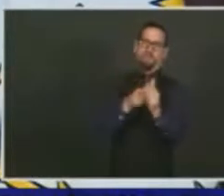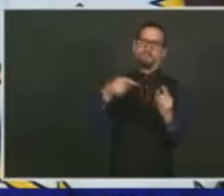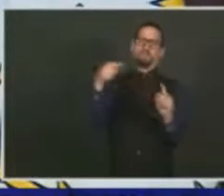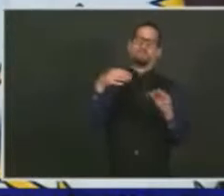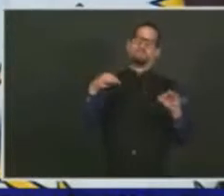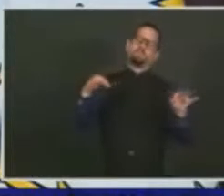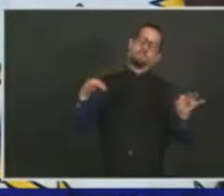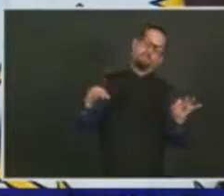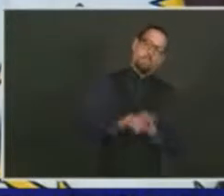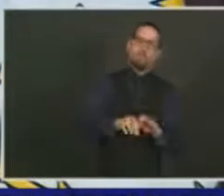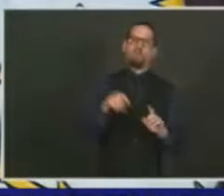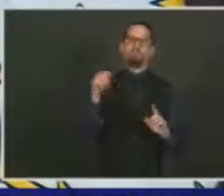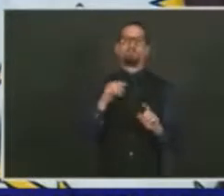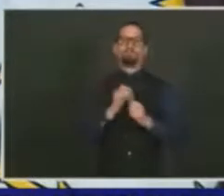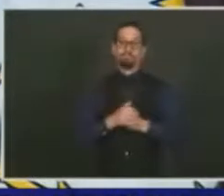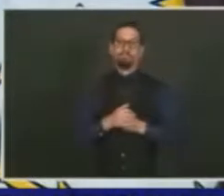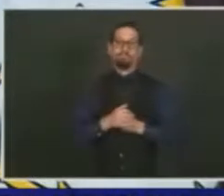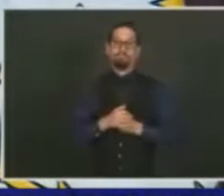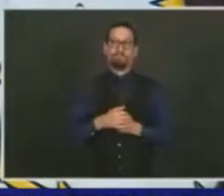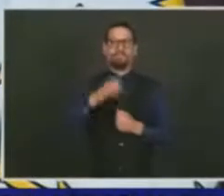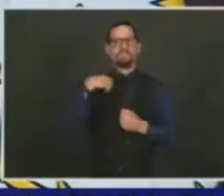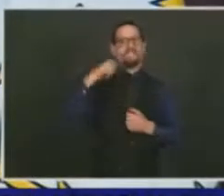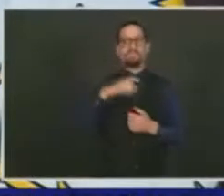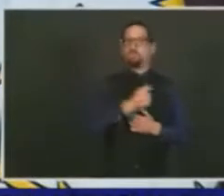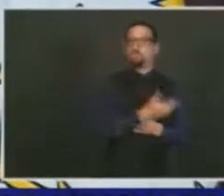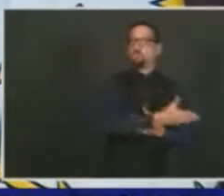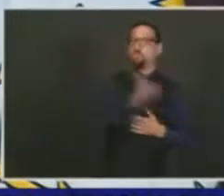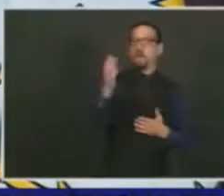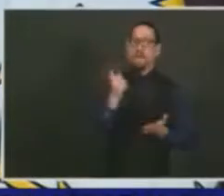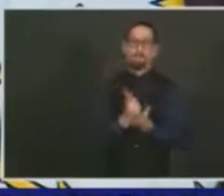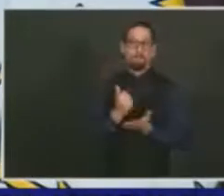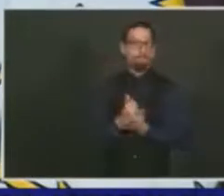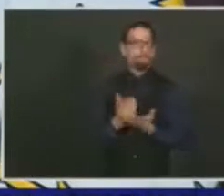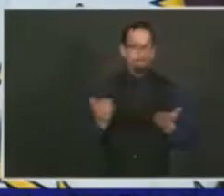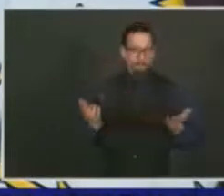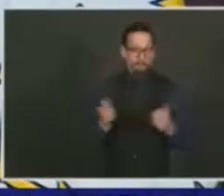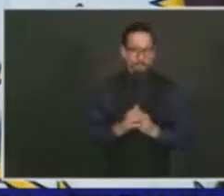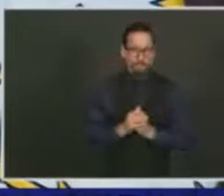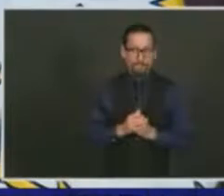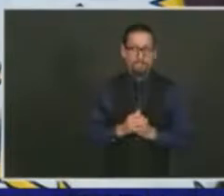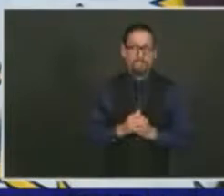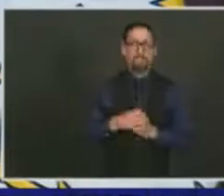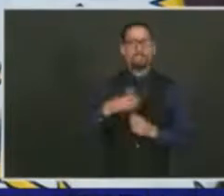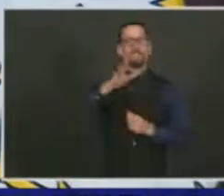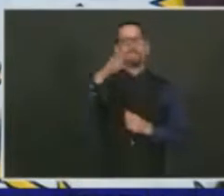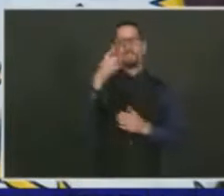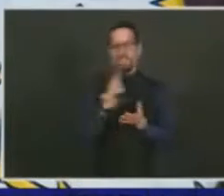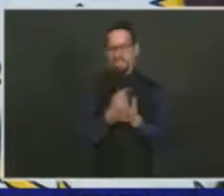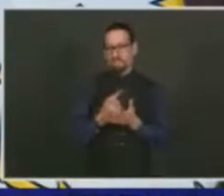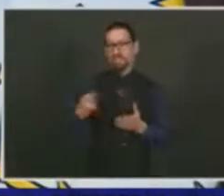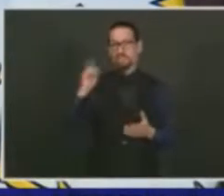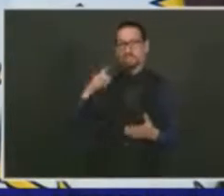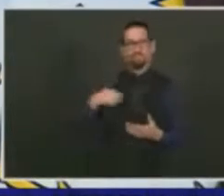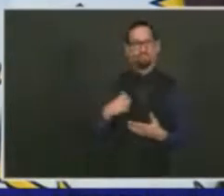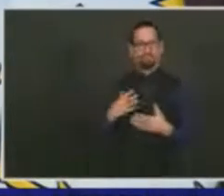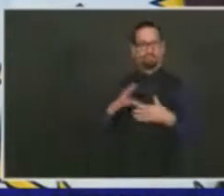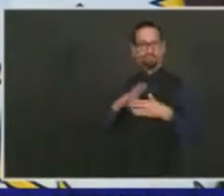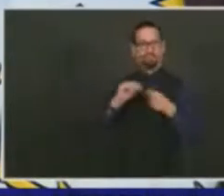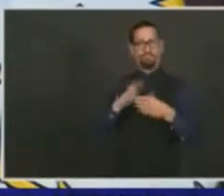I need your help, though. A few weeks ago, I got up here and said, we need substitute teachers, and I put a call